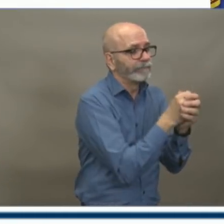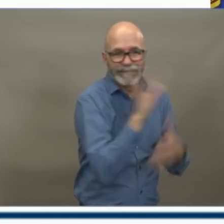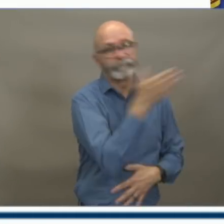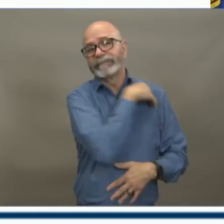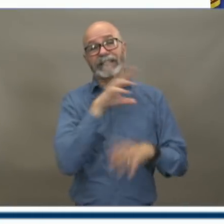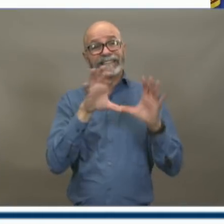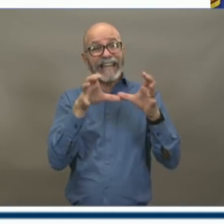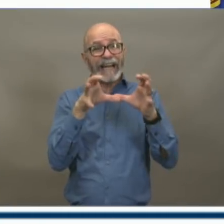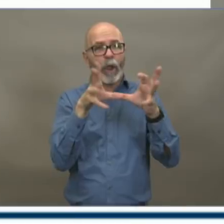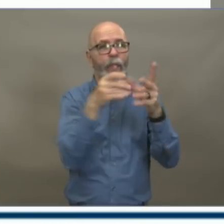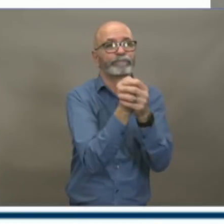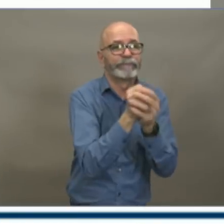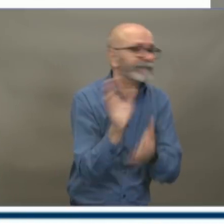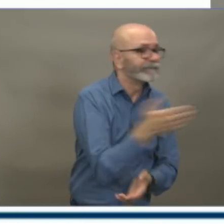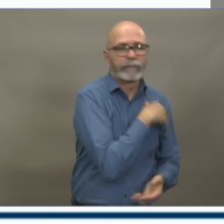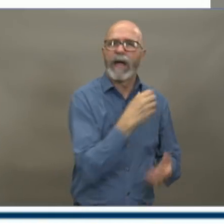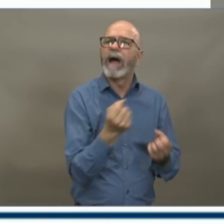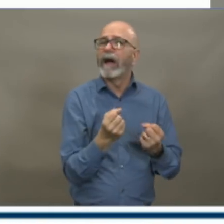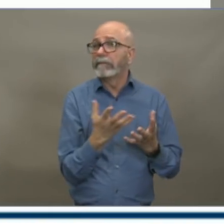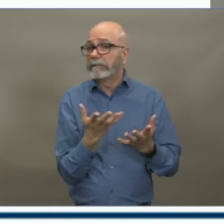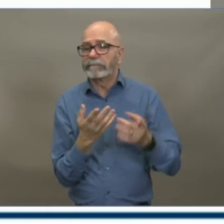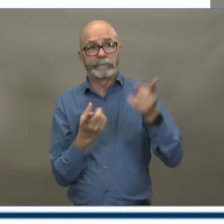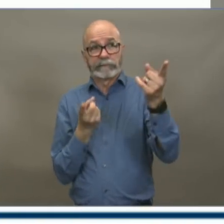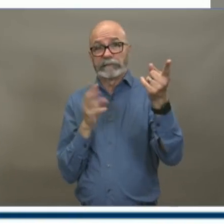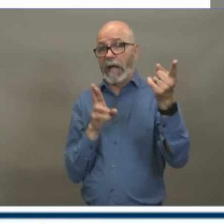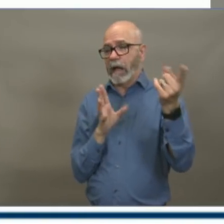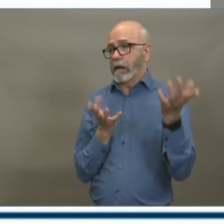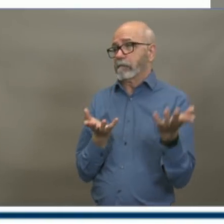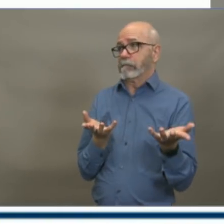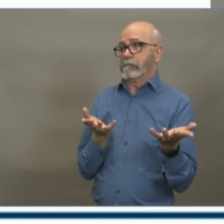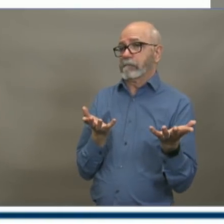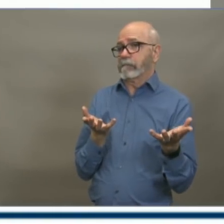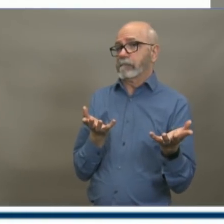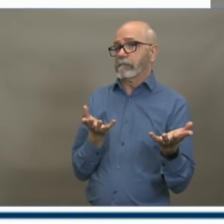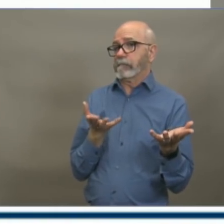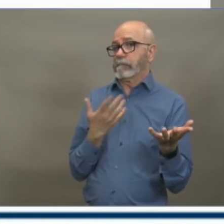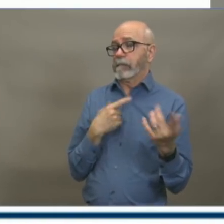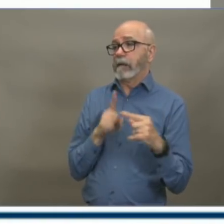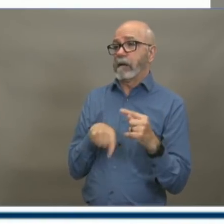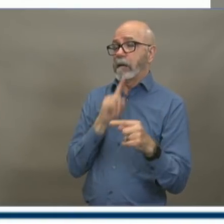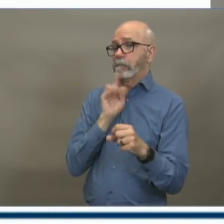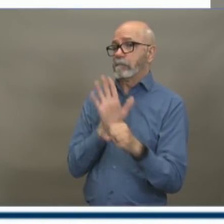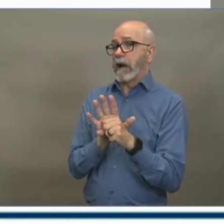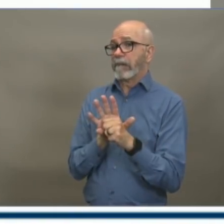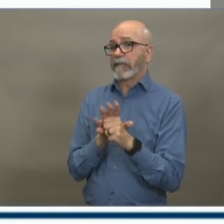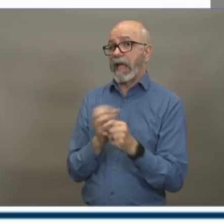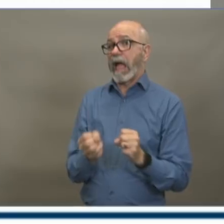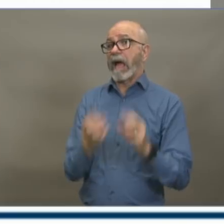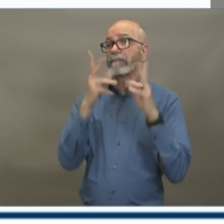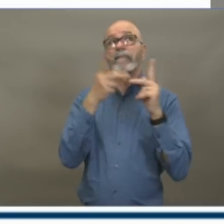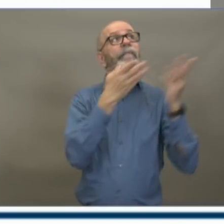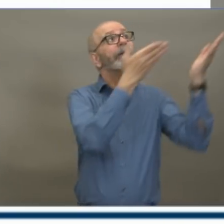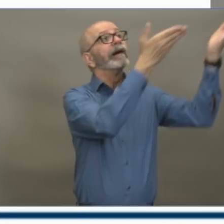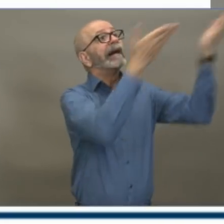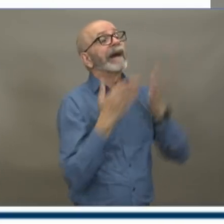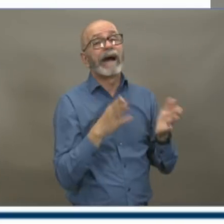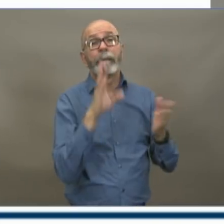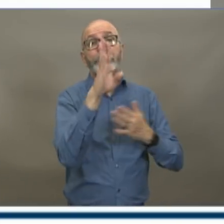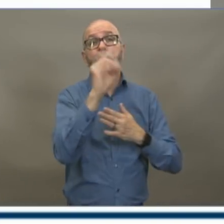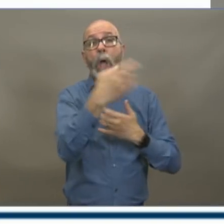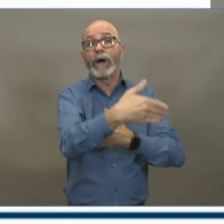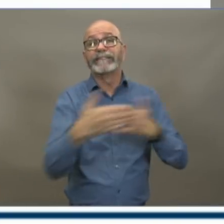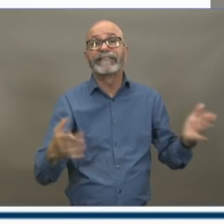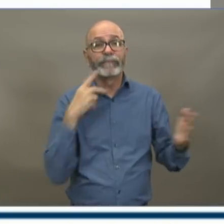we have no guarantee of how much vaccine we're actually going to have available for that clinic. So we're working out the details, but until we actually